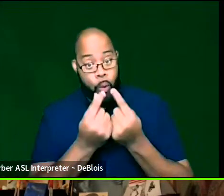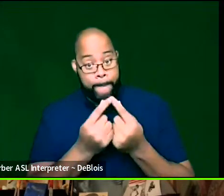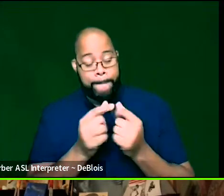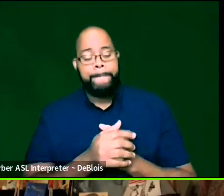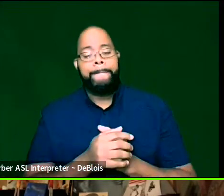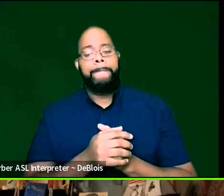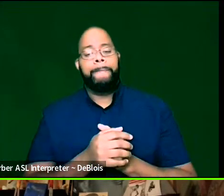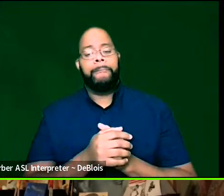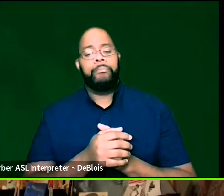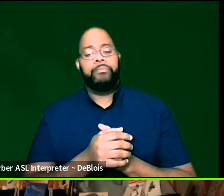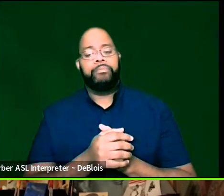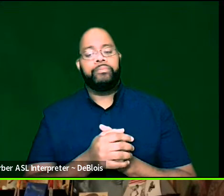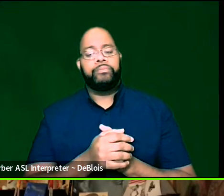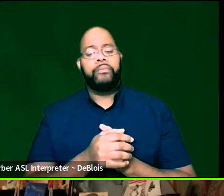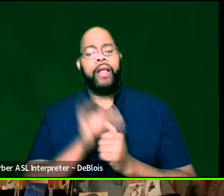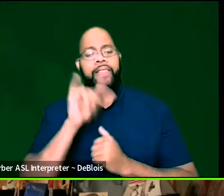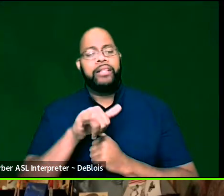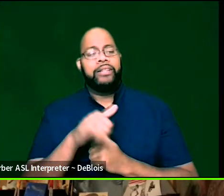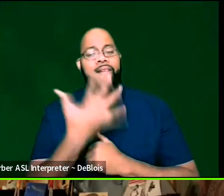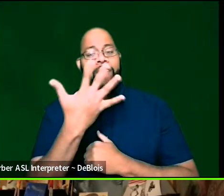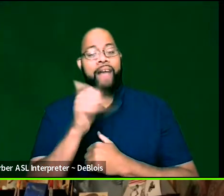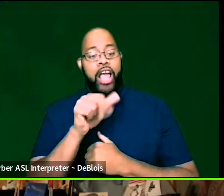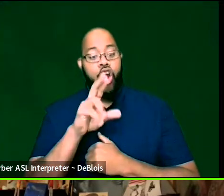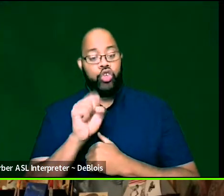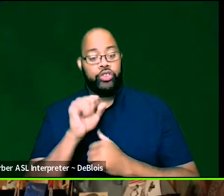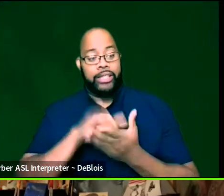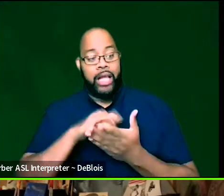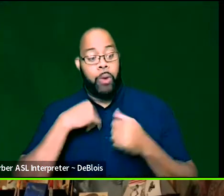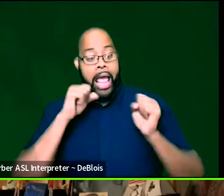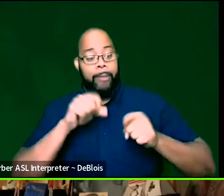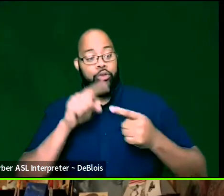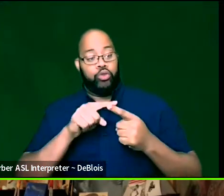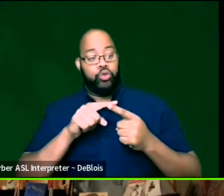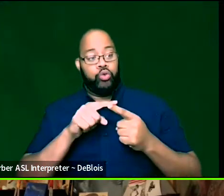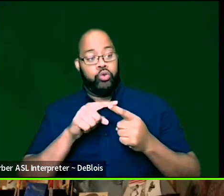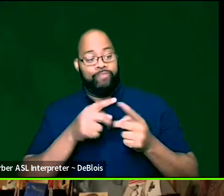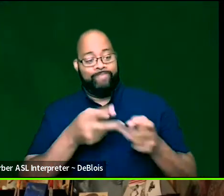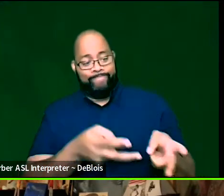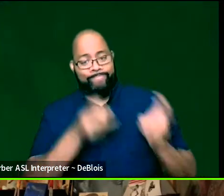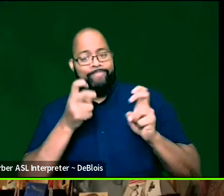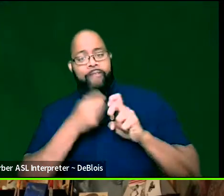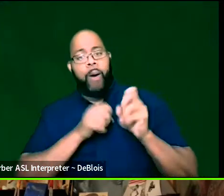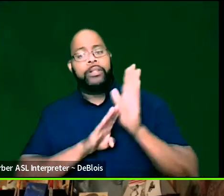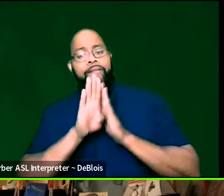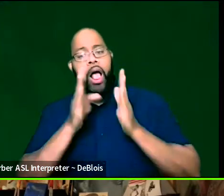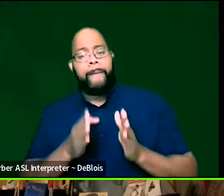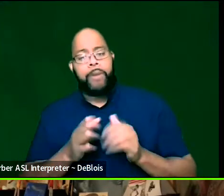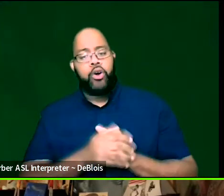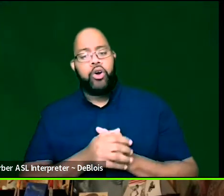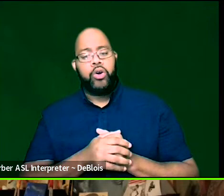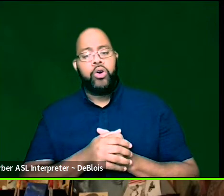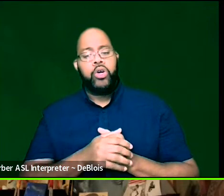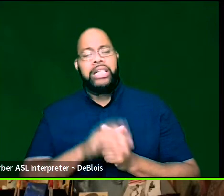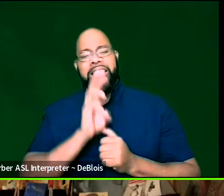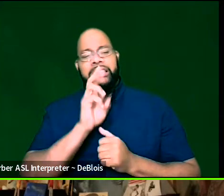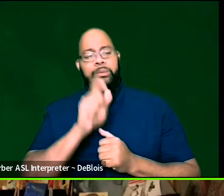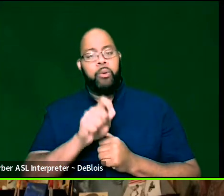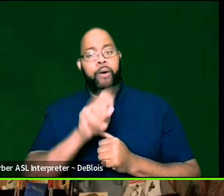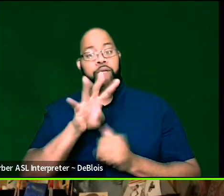that this 5 acres that we were able to wrestle from a developer cost $6.4